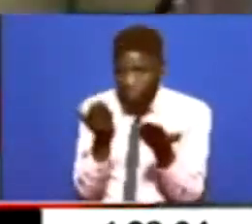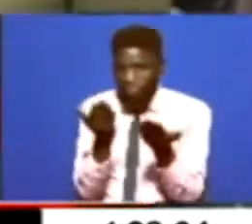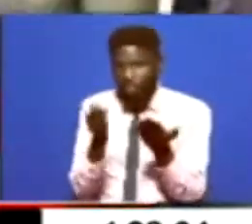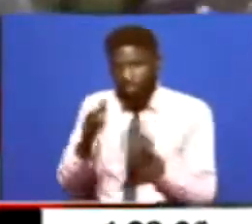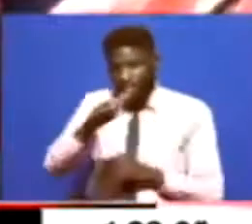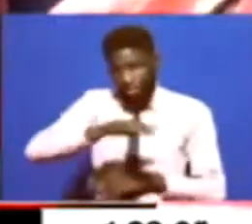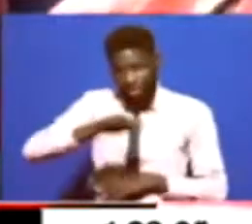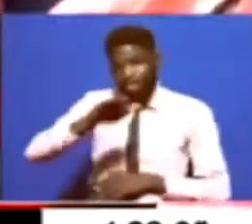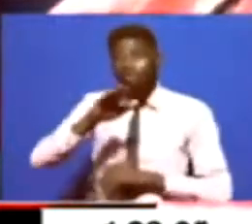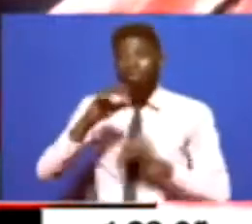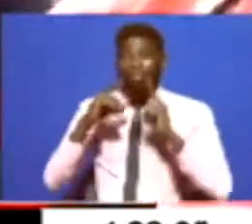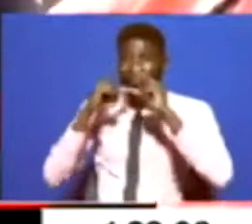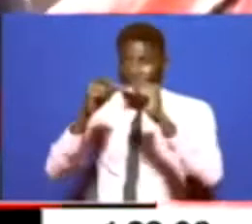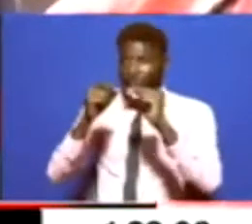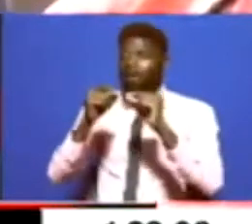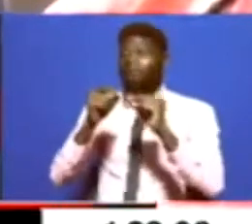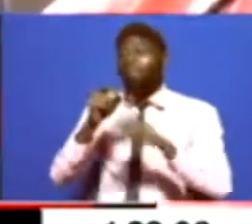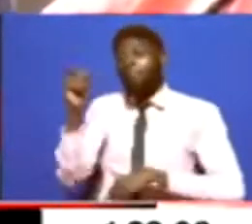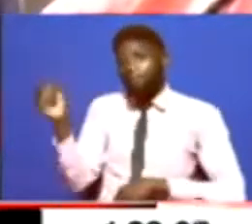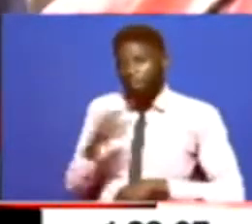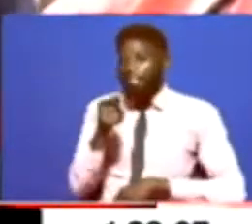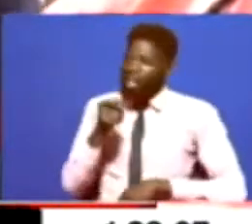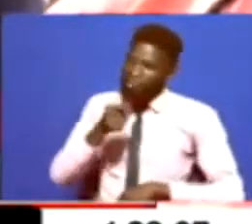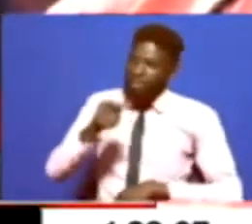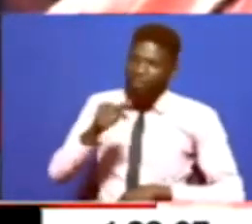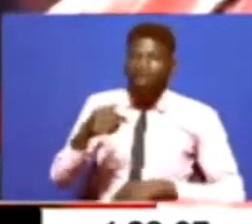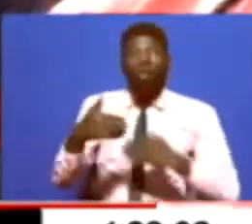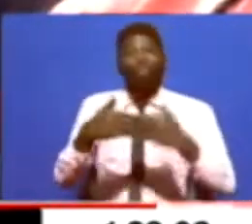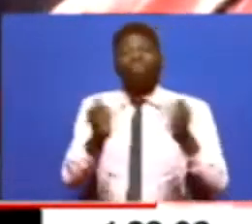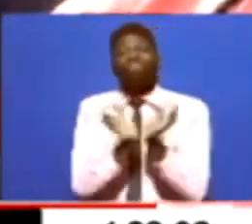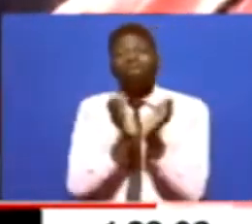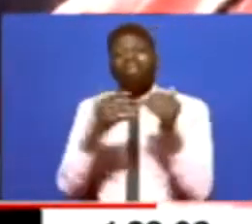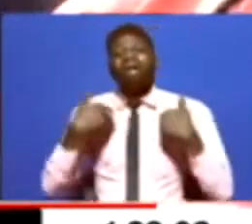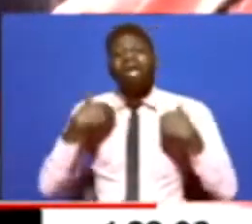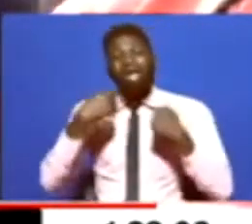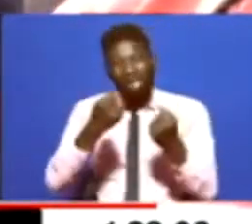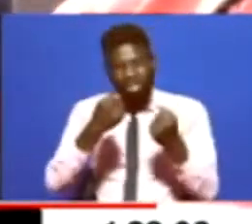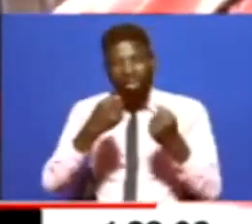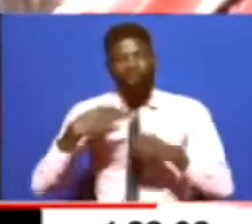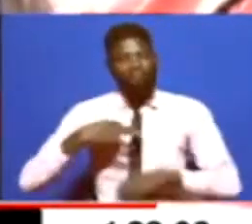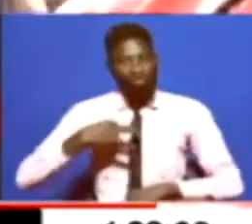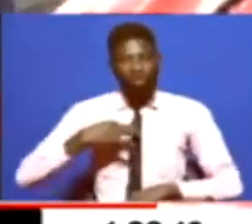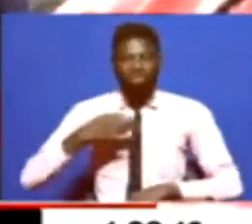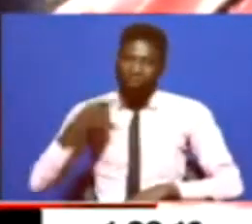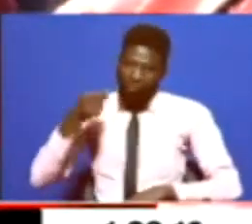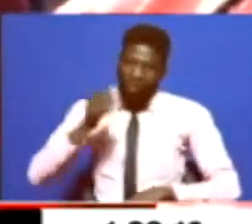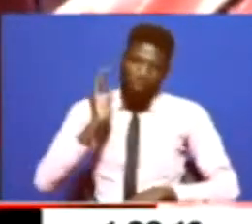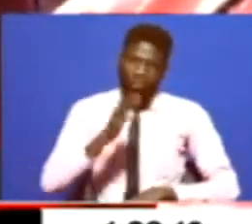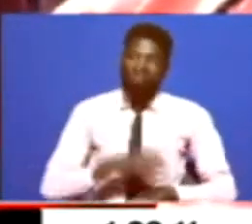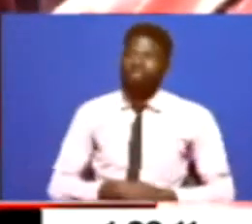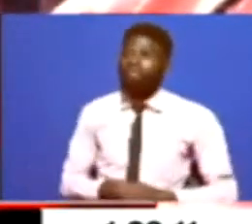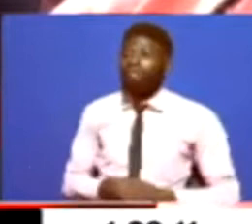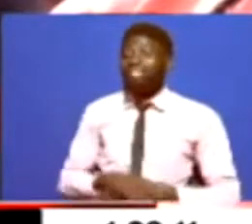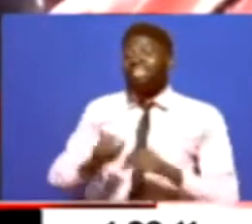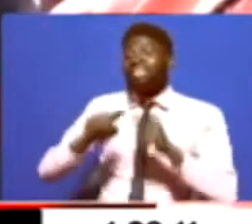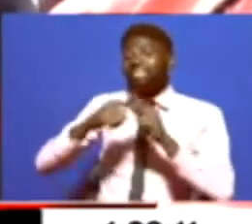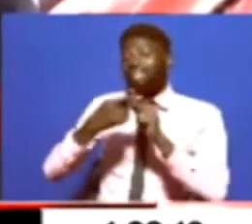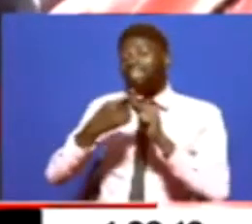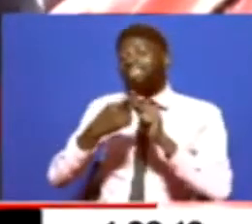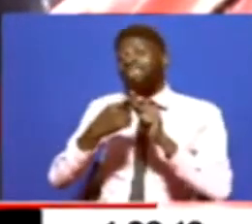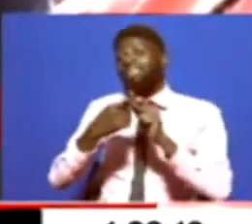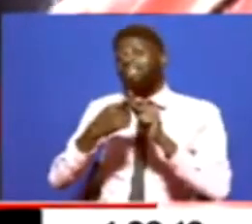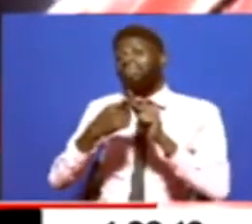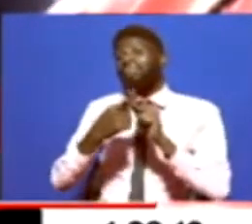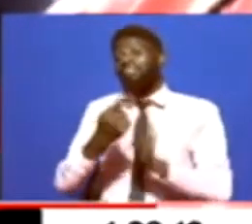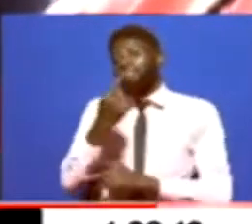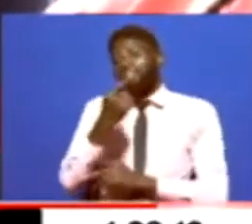health volunteers. Some recommendations which I want to announce today, that with effect from 1st July,